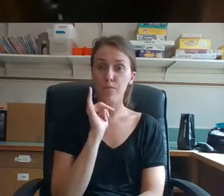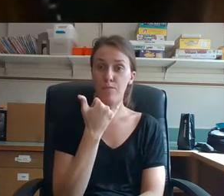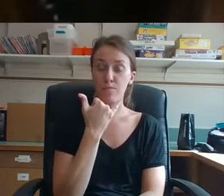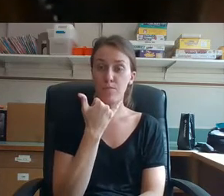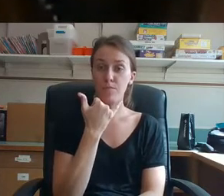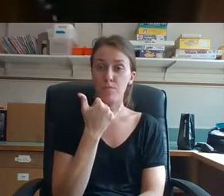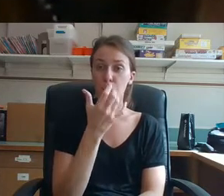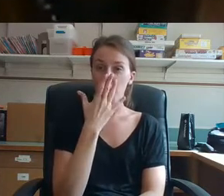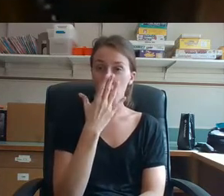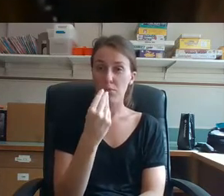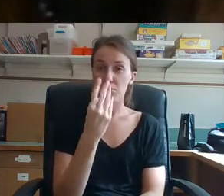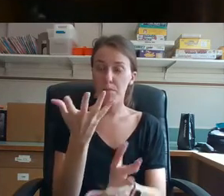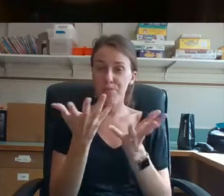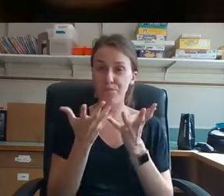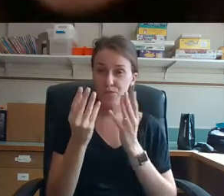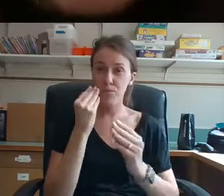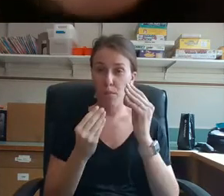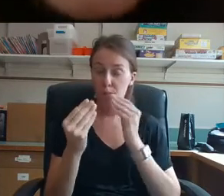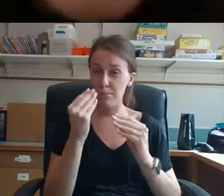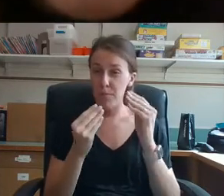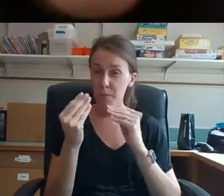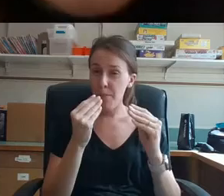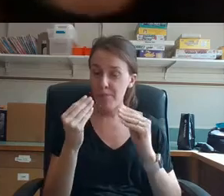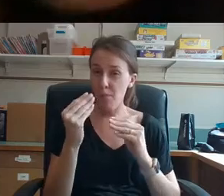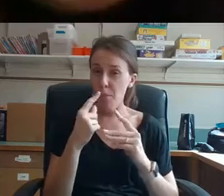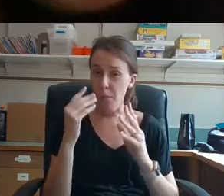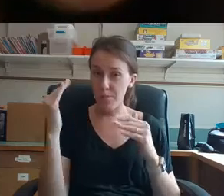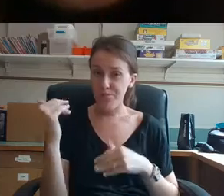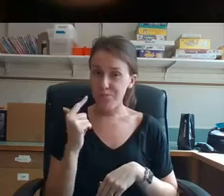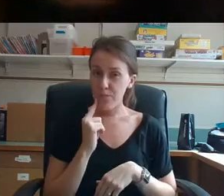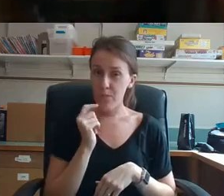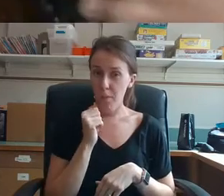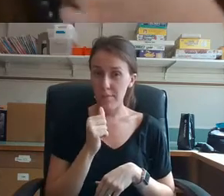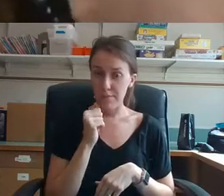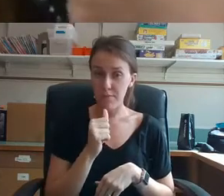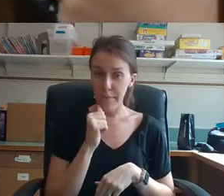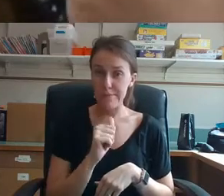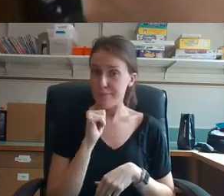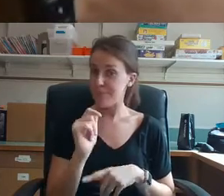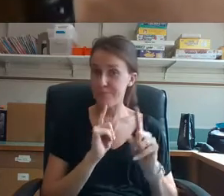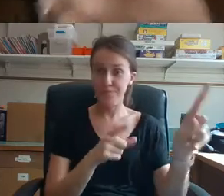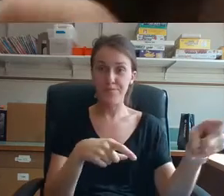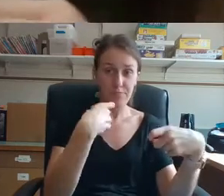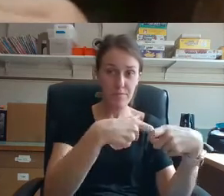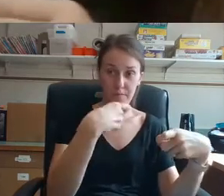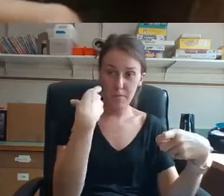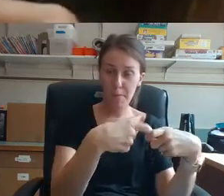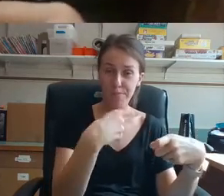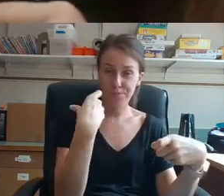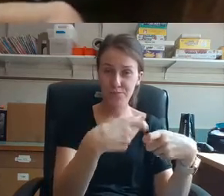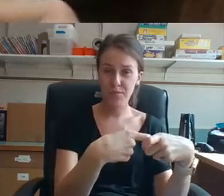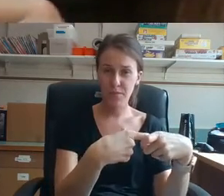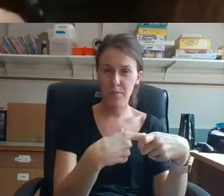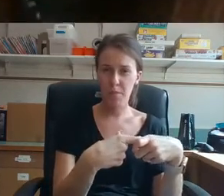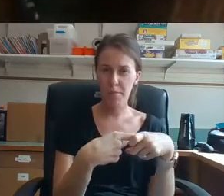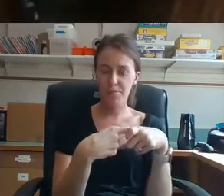Oh, what does that mean? Are they going to go to McDonald's together and get lunch? I don't think so. I